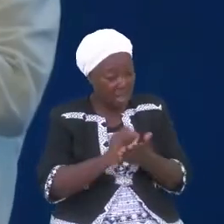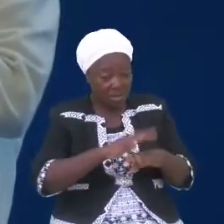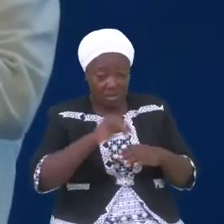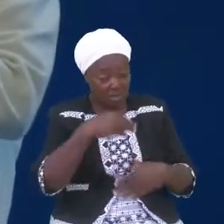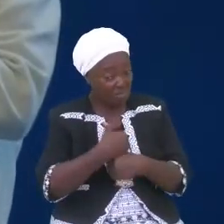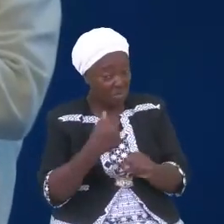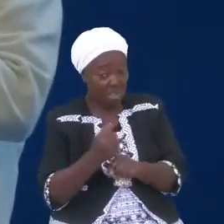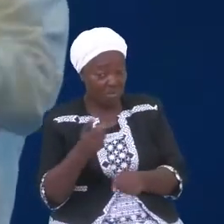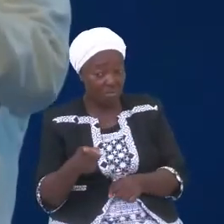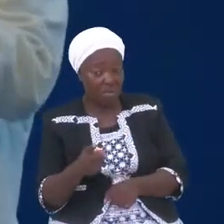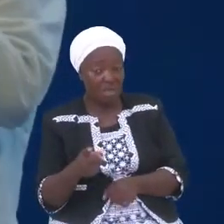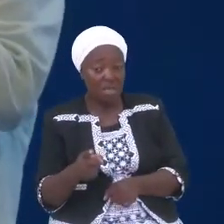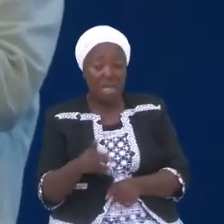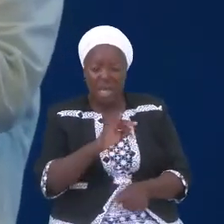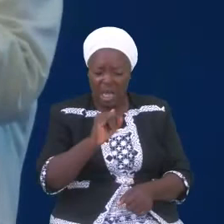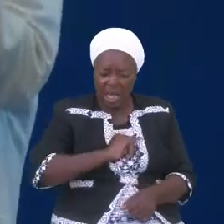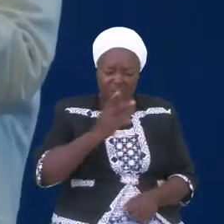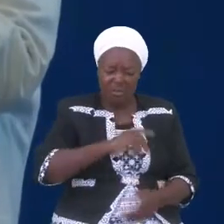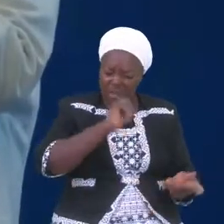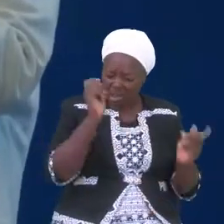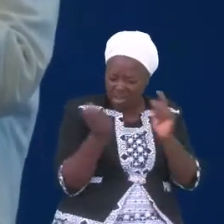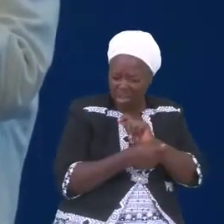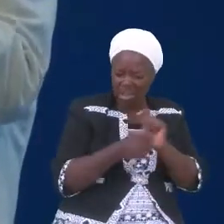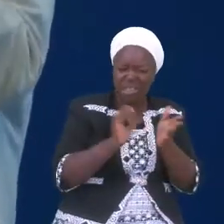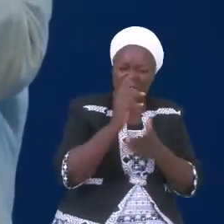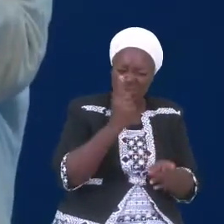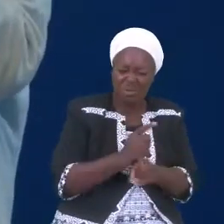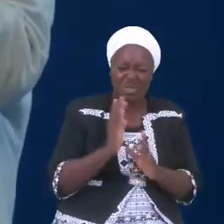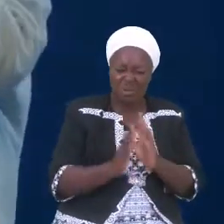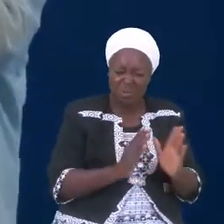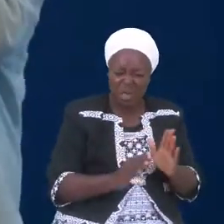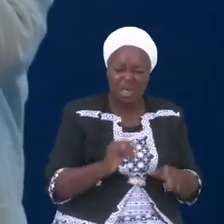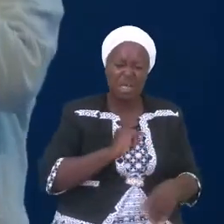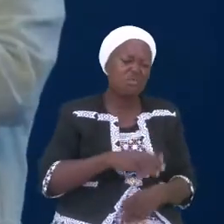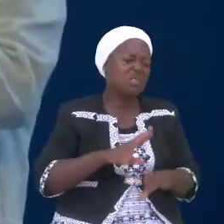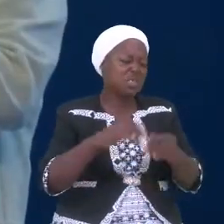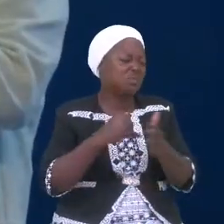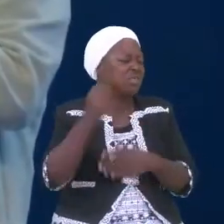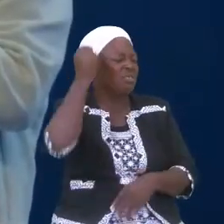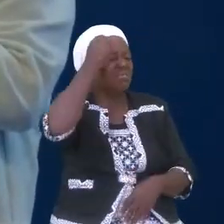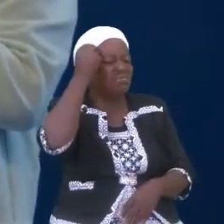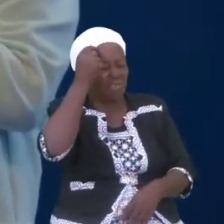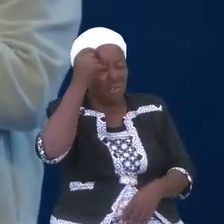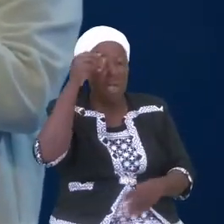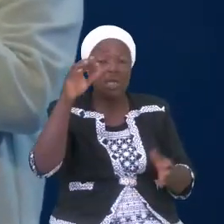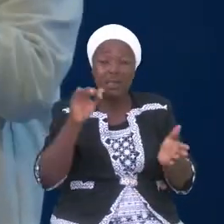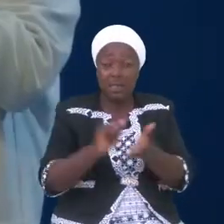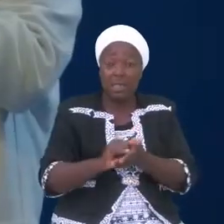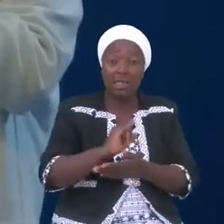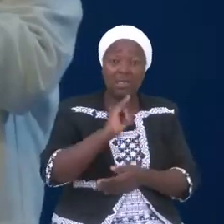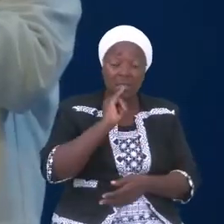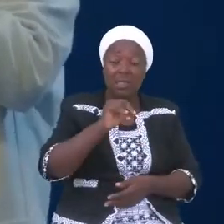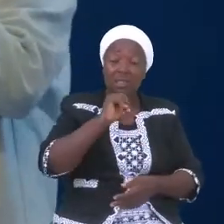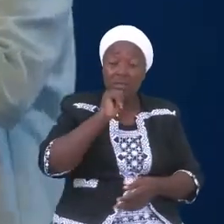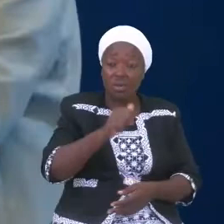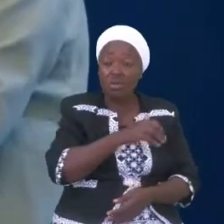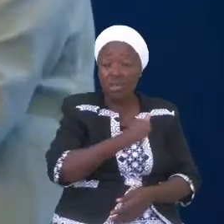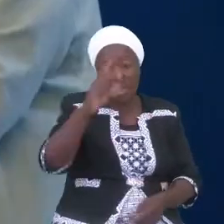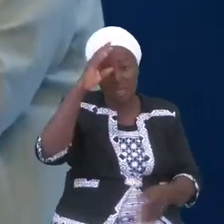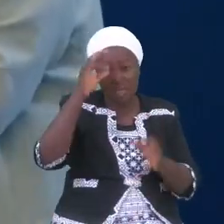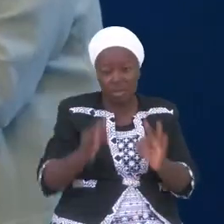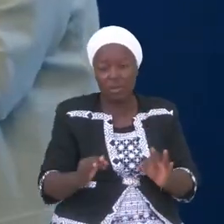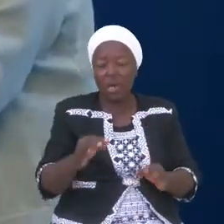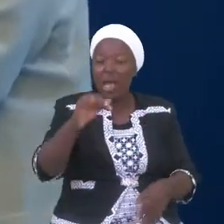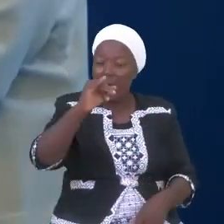that's intention. I will give it a thought, that is not a decision.